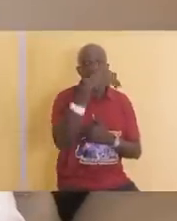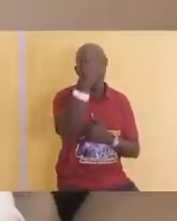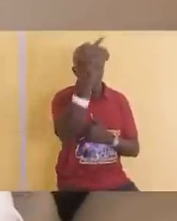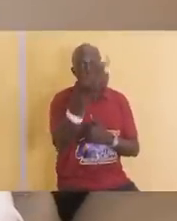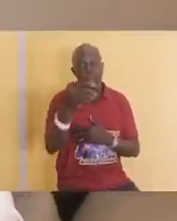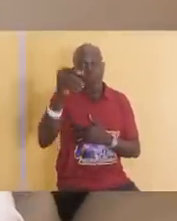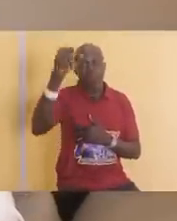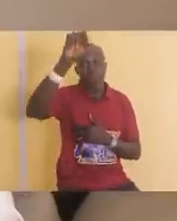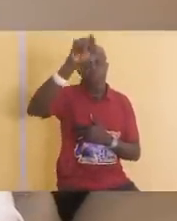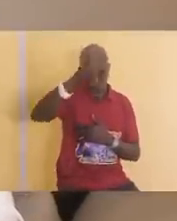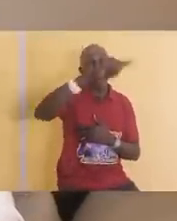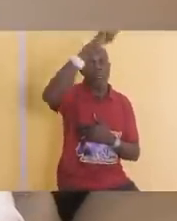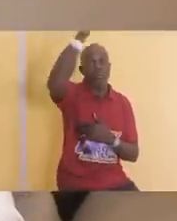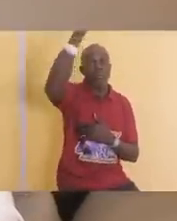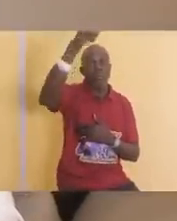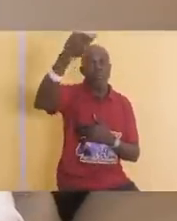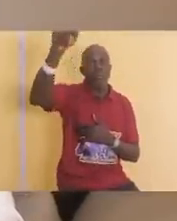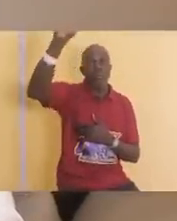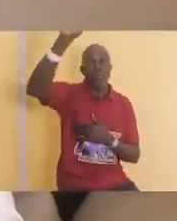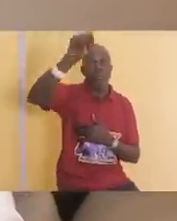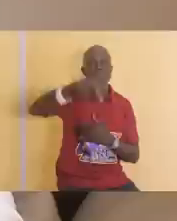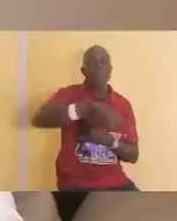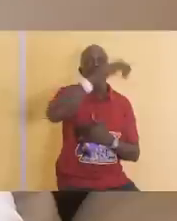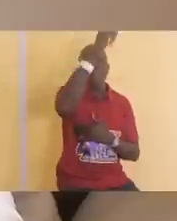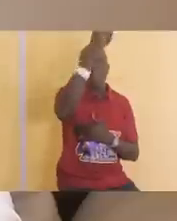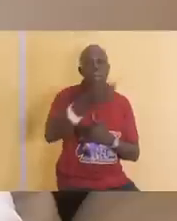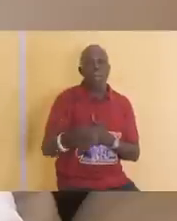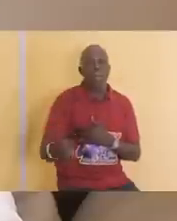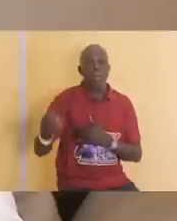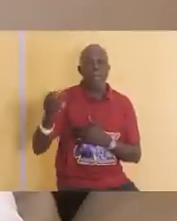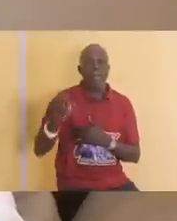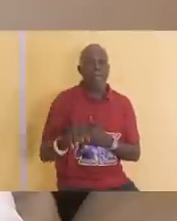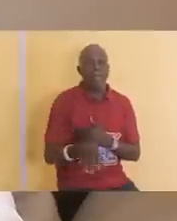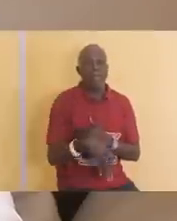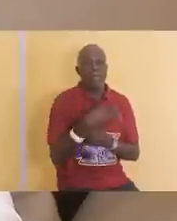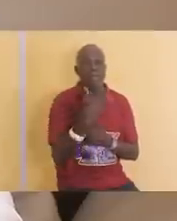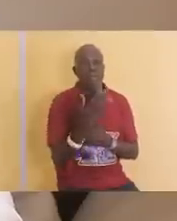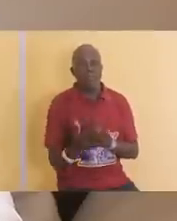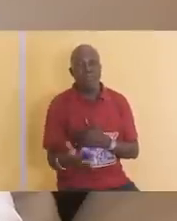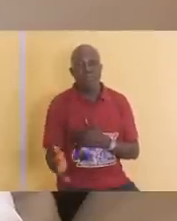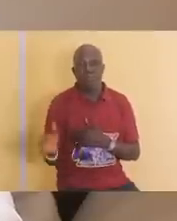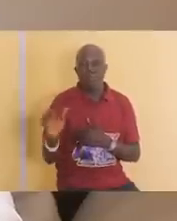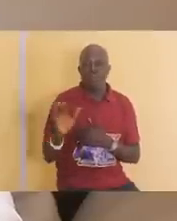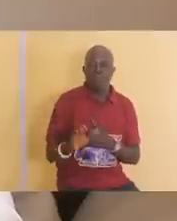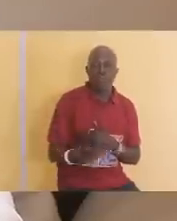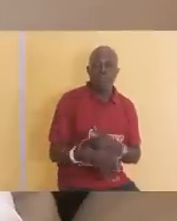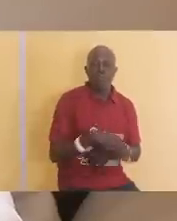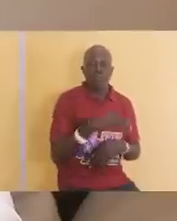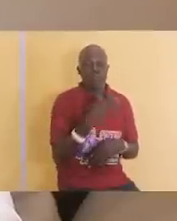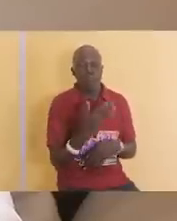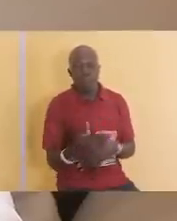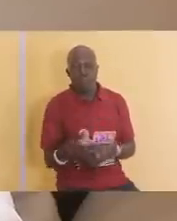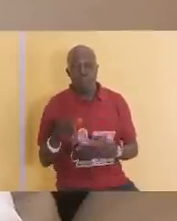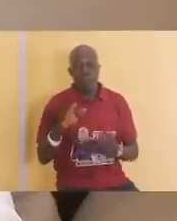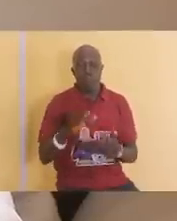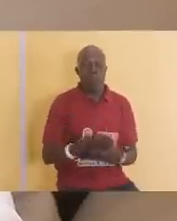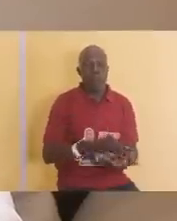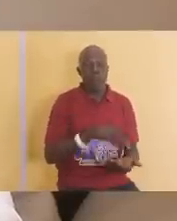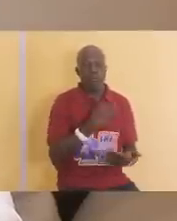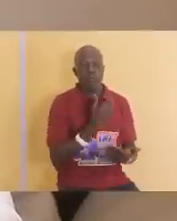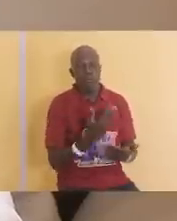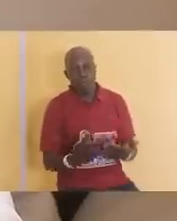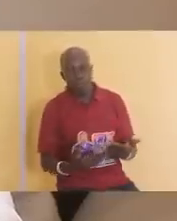titi, ni ma ore e, ni lu ogoni, ki